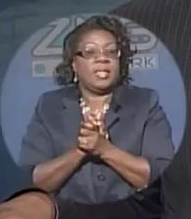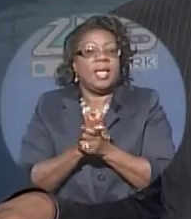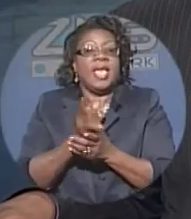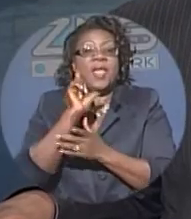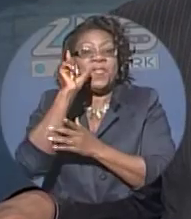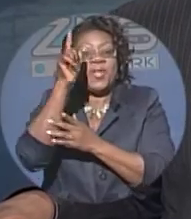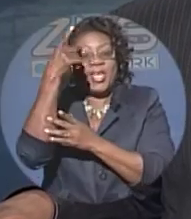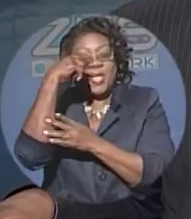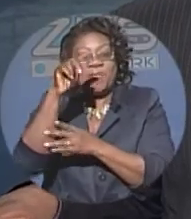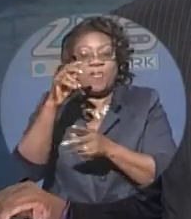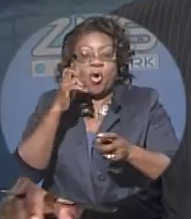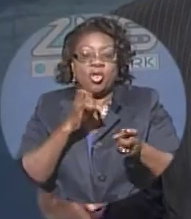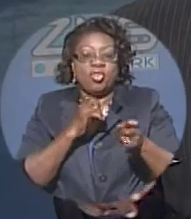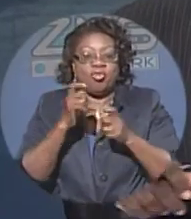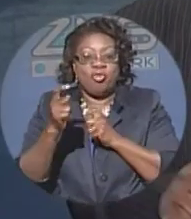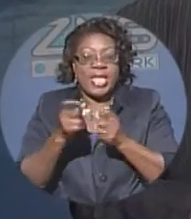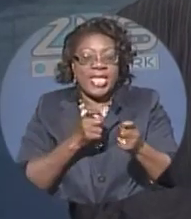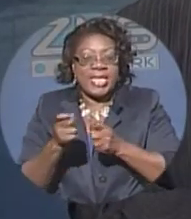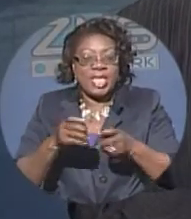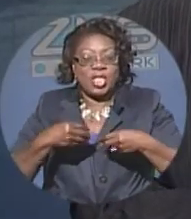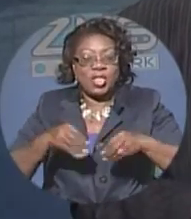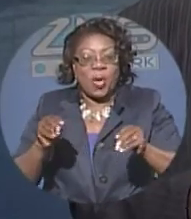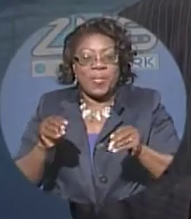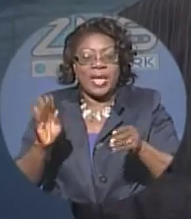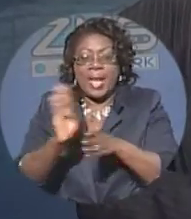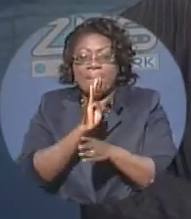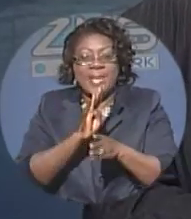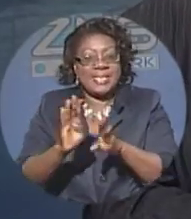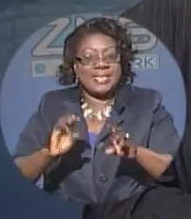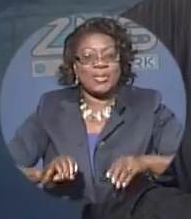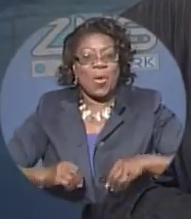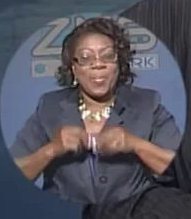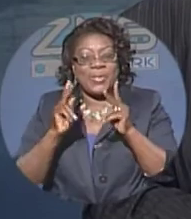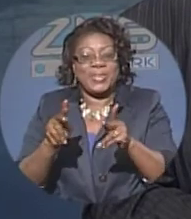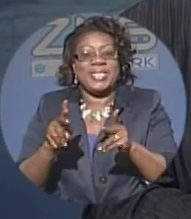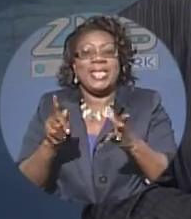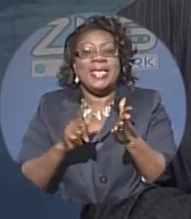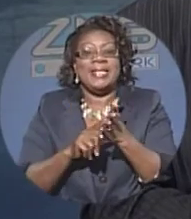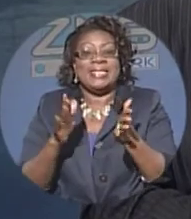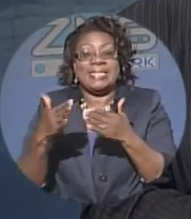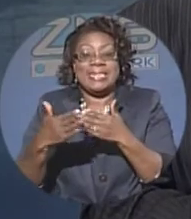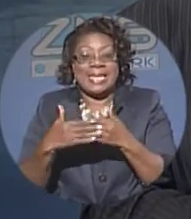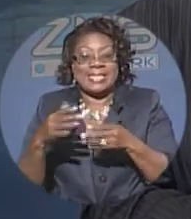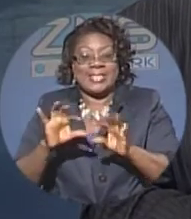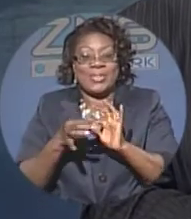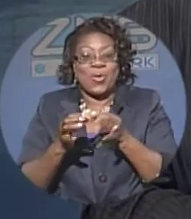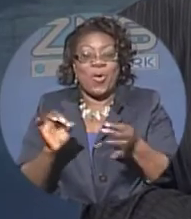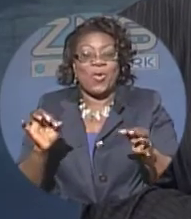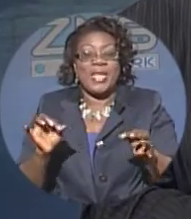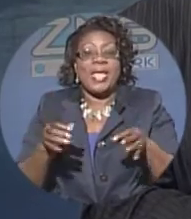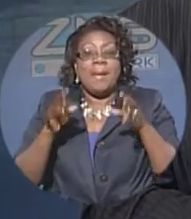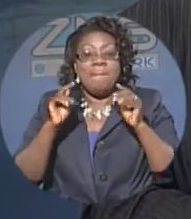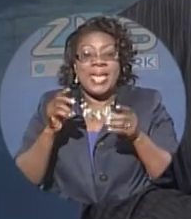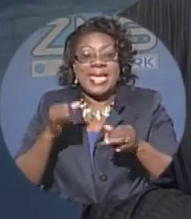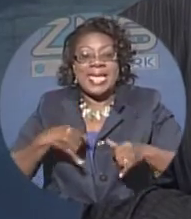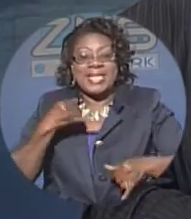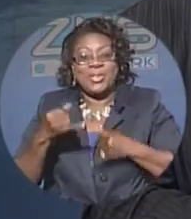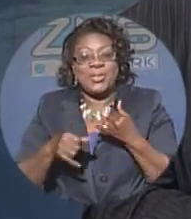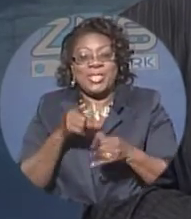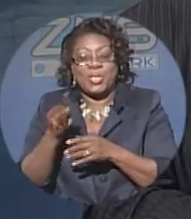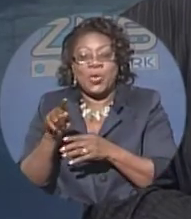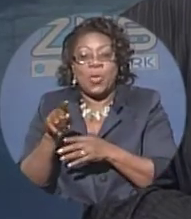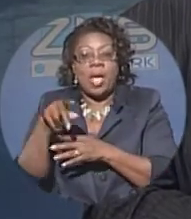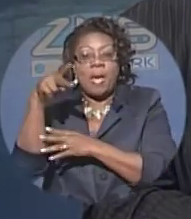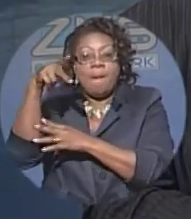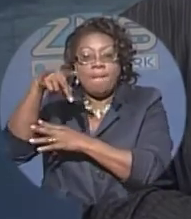Well, if you're looking for trading, shopping, and business opportunities, then this next story may interest you. Panama, a Latin American country, is said